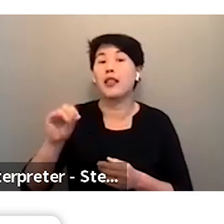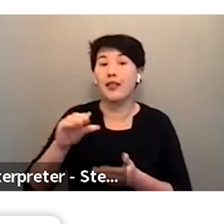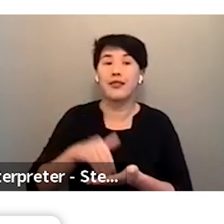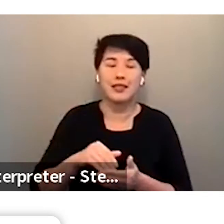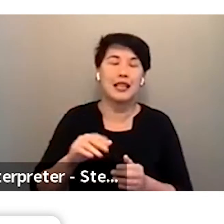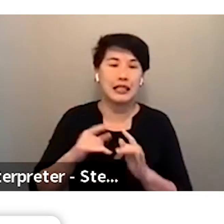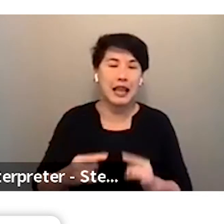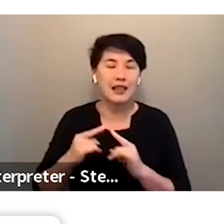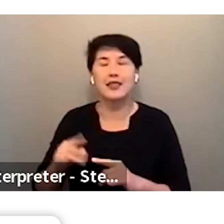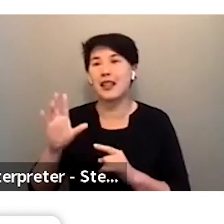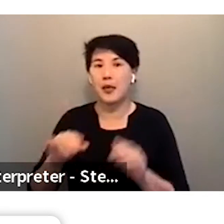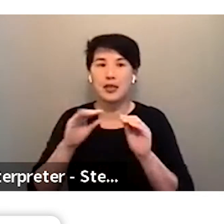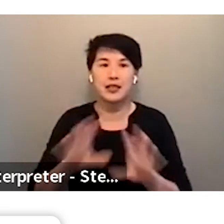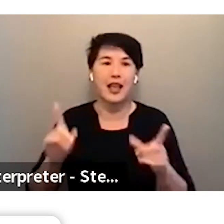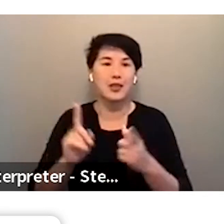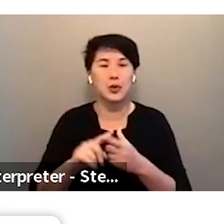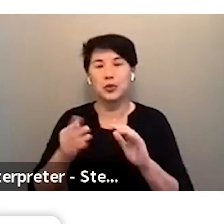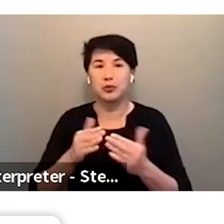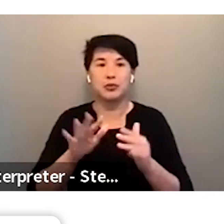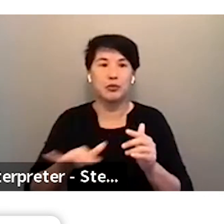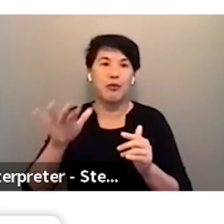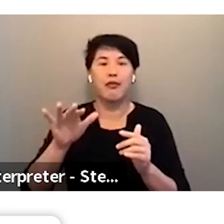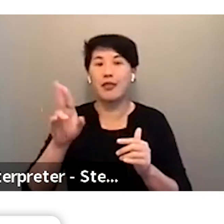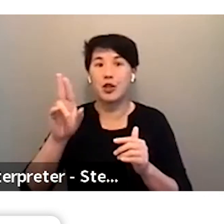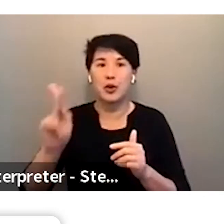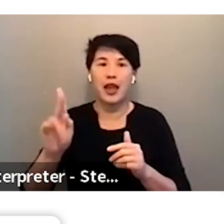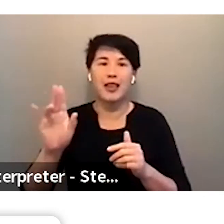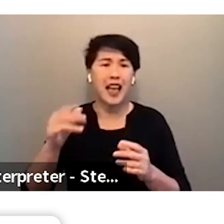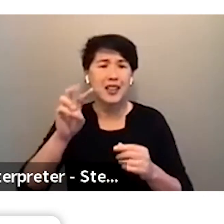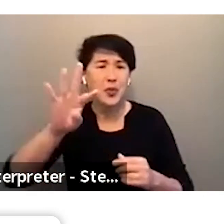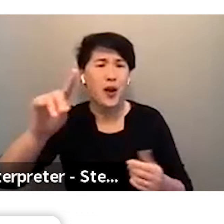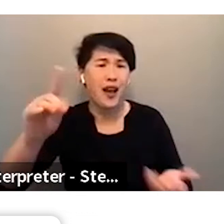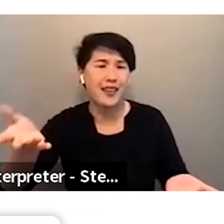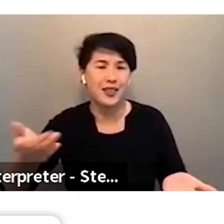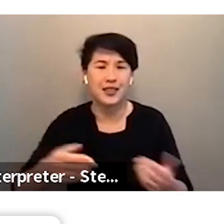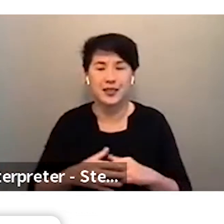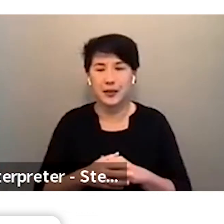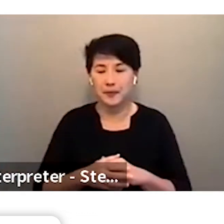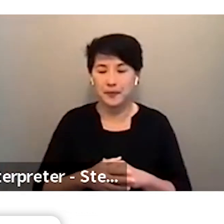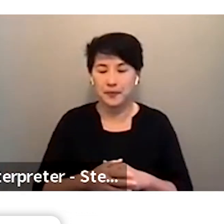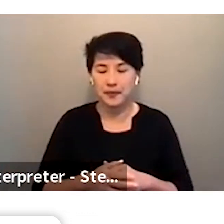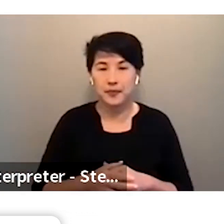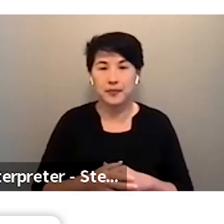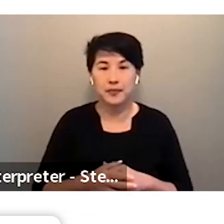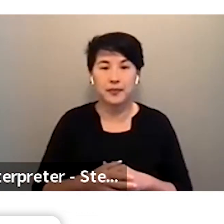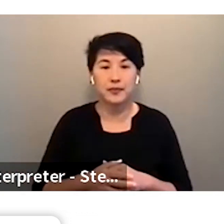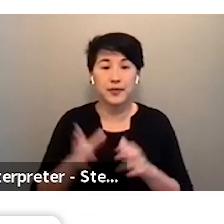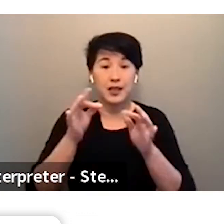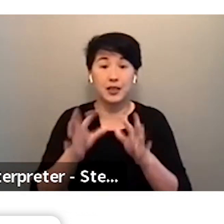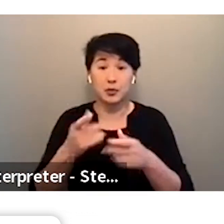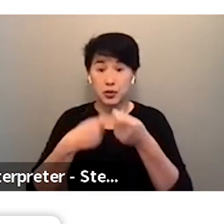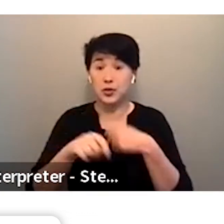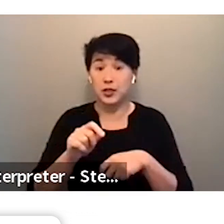UK, which is just wild. Which No, is, I yeah, wonder, go